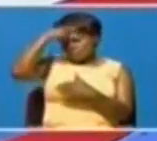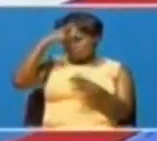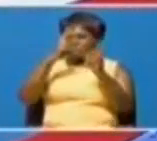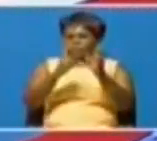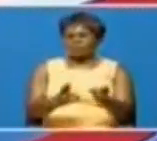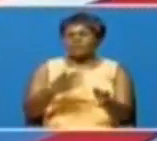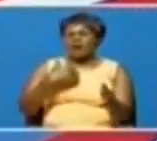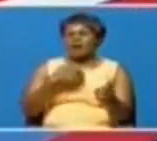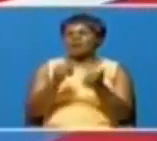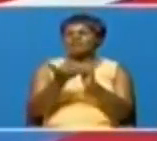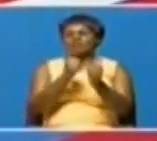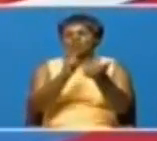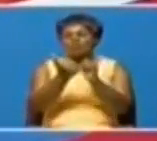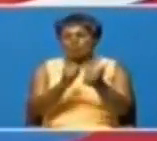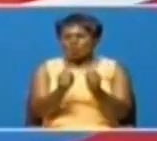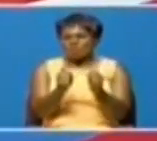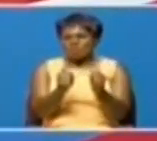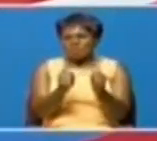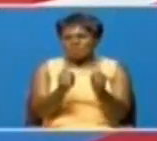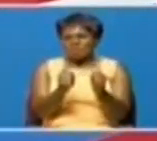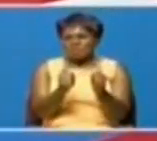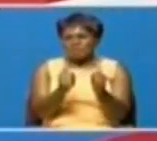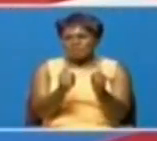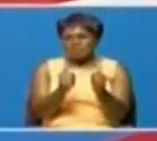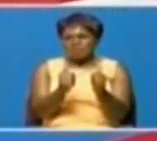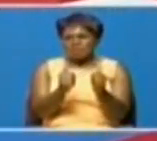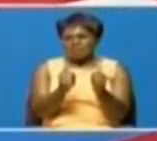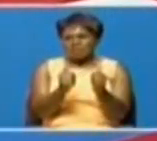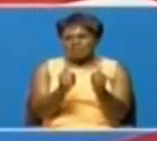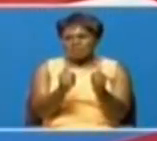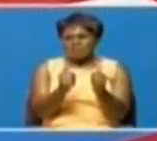be bringing the latest in the world of sports. And our post-election...